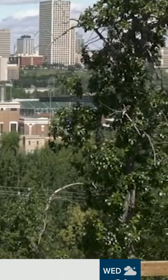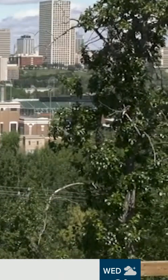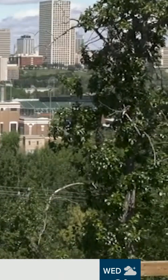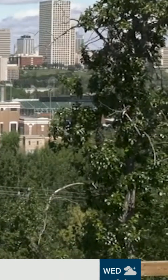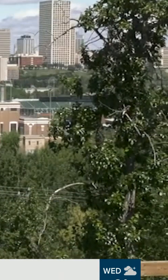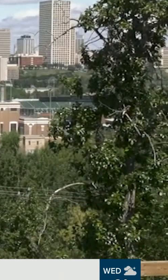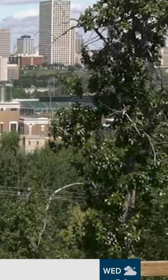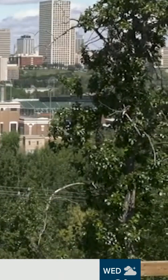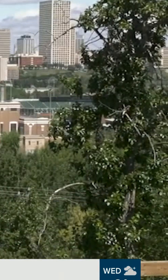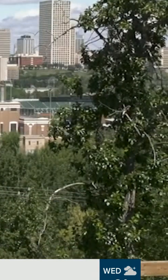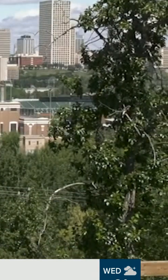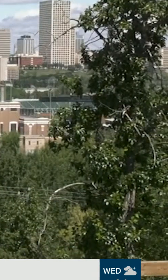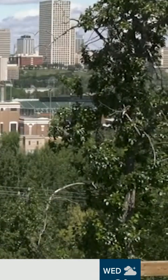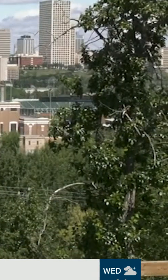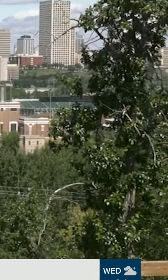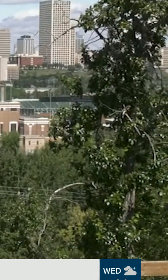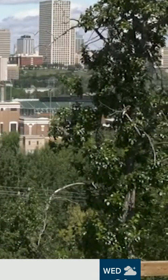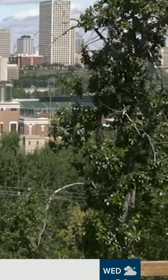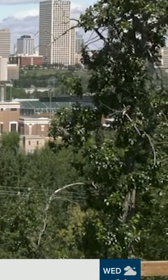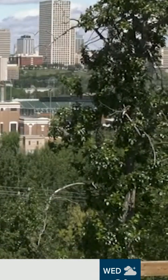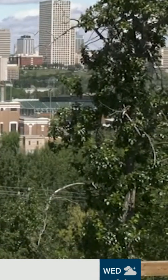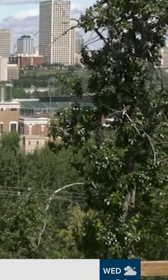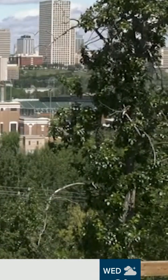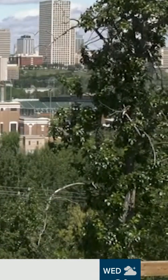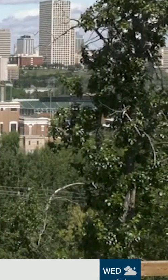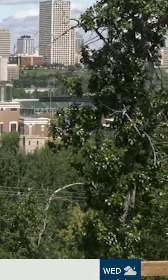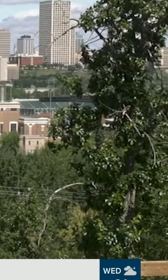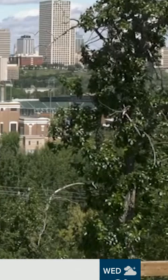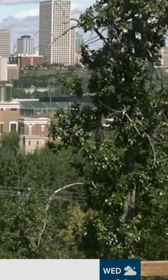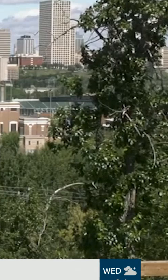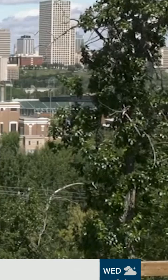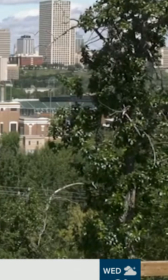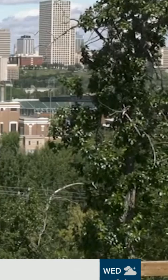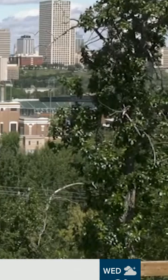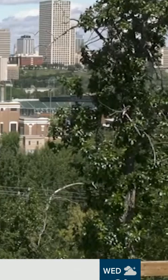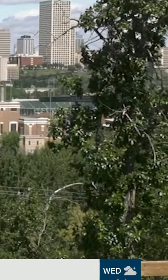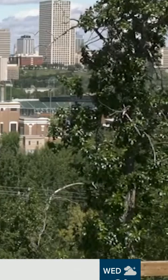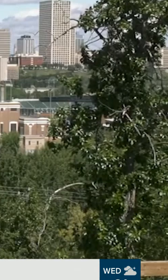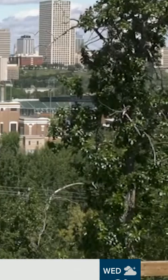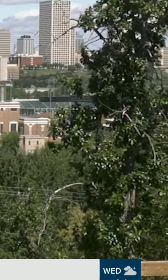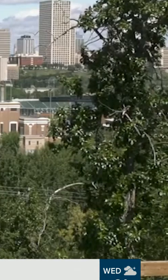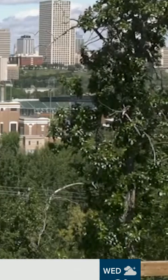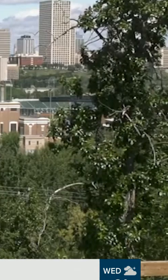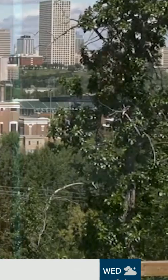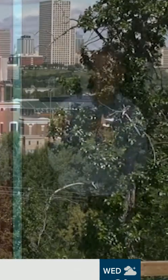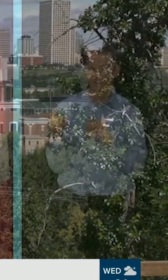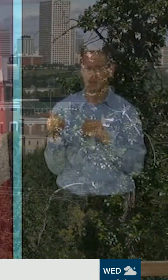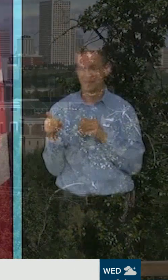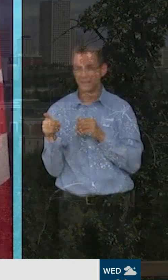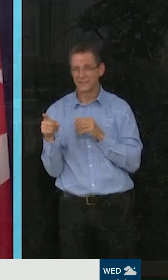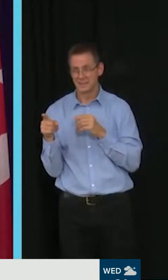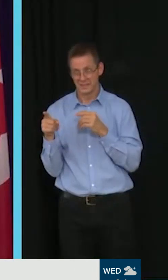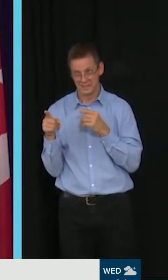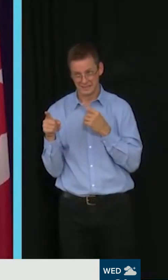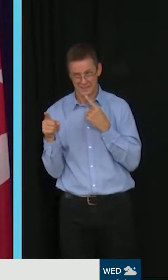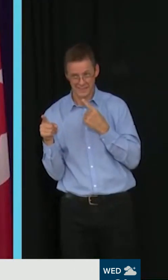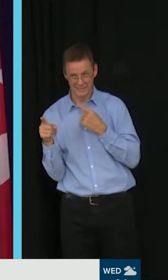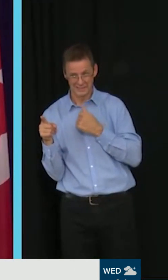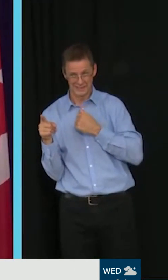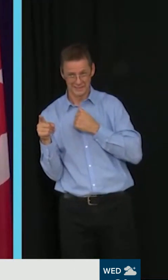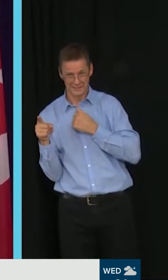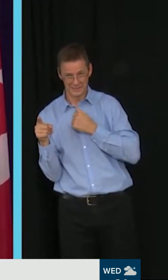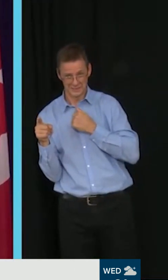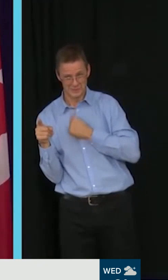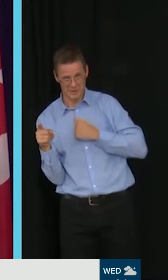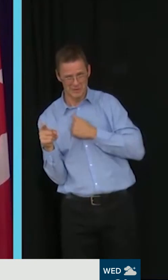of variants to come in the future. There will be new variants. They'll be more contagious. The scientists will study them. Only to apologize